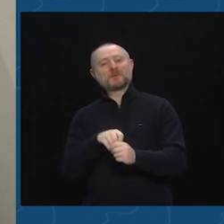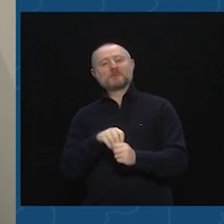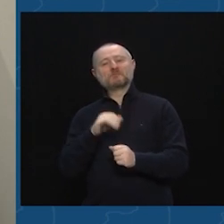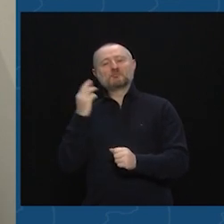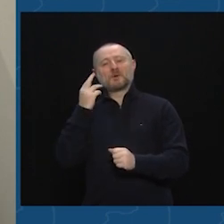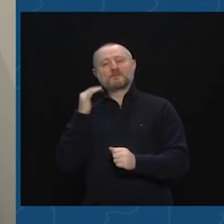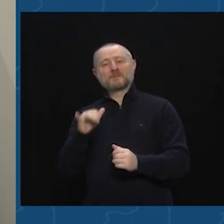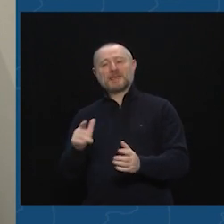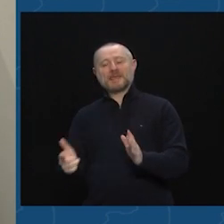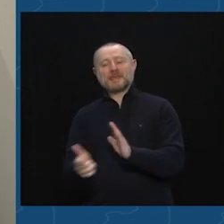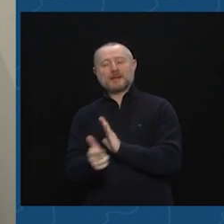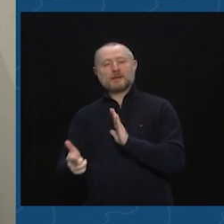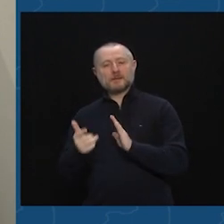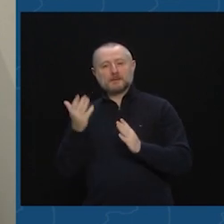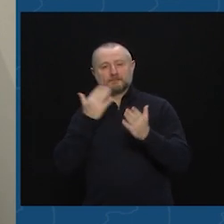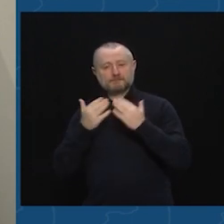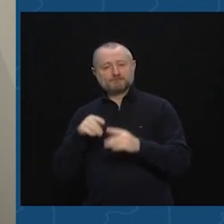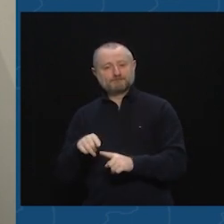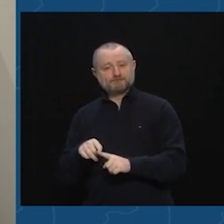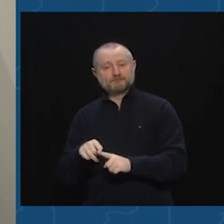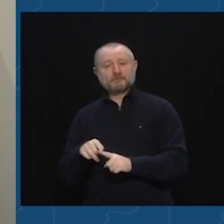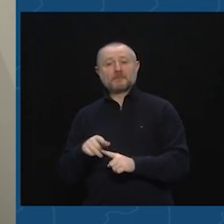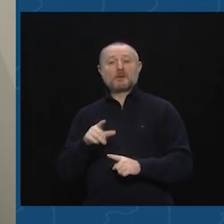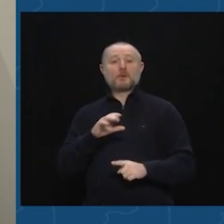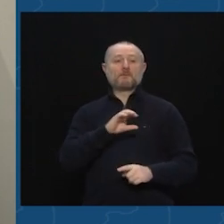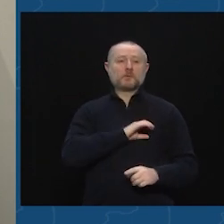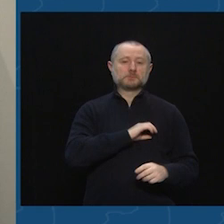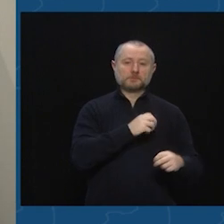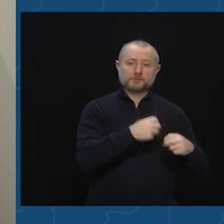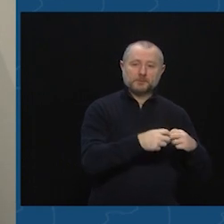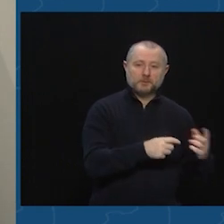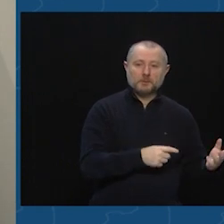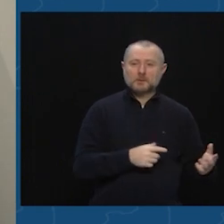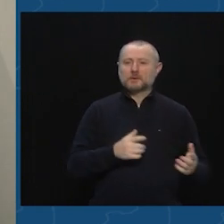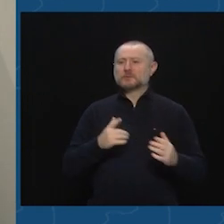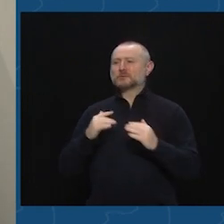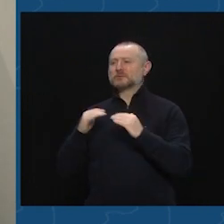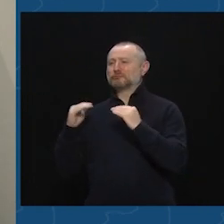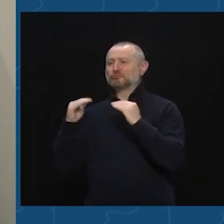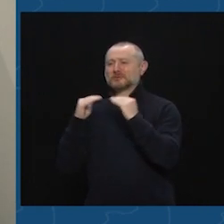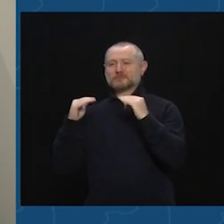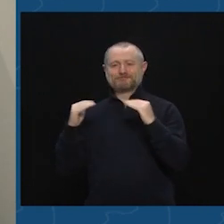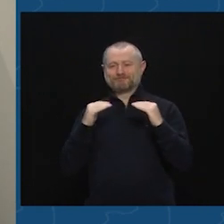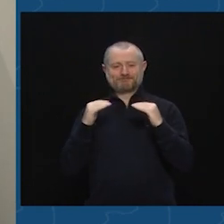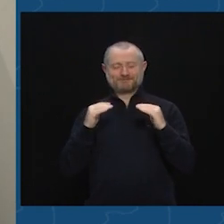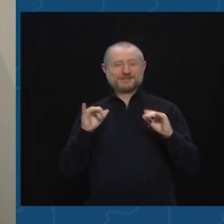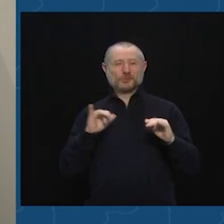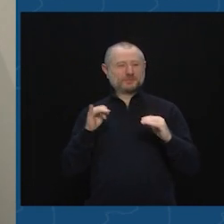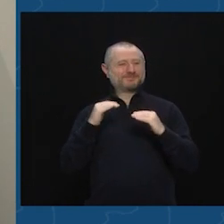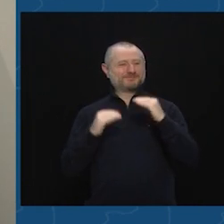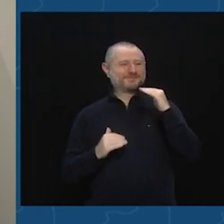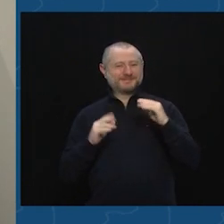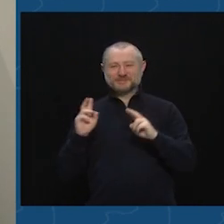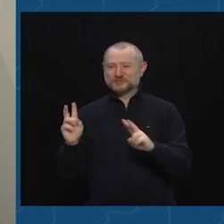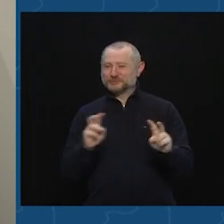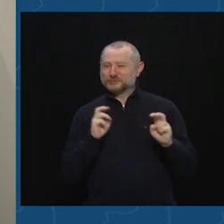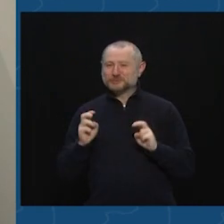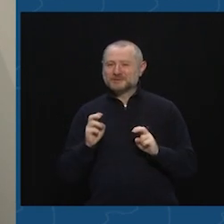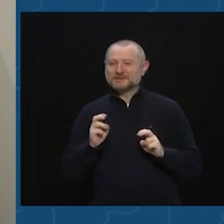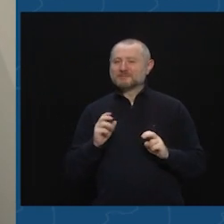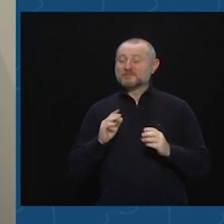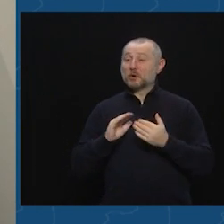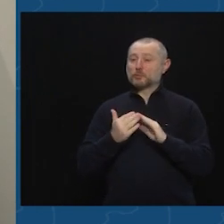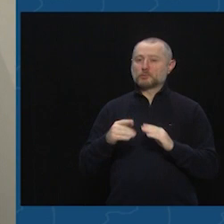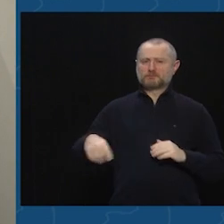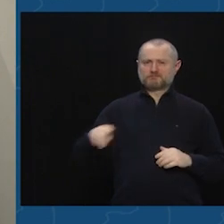a justice issue and an issue trying to get under the health effects that this has on communities and societies that are under siege right now. It has a